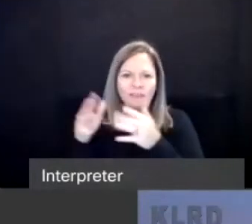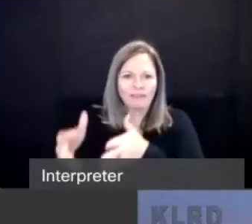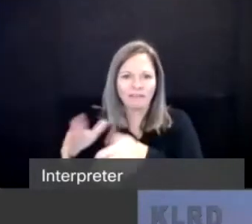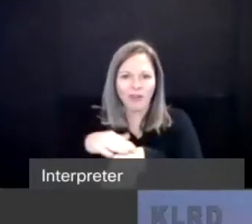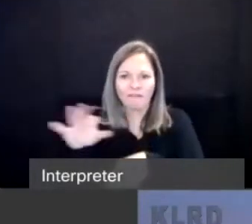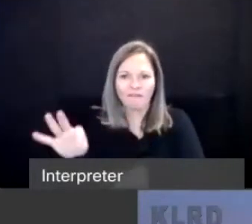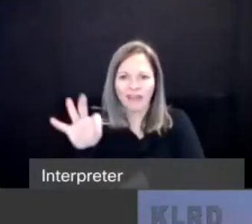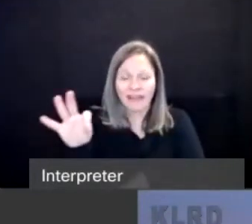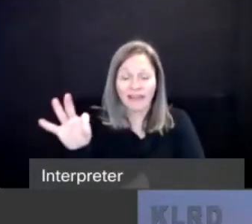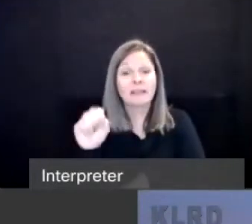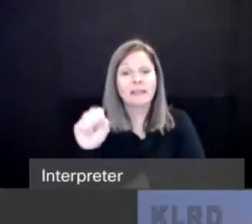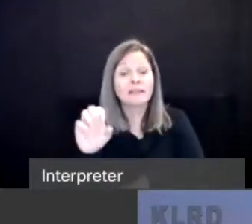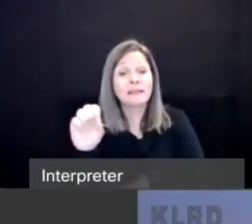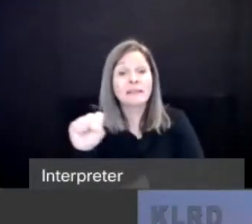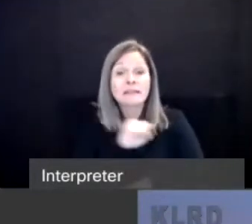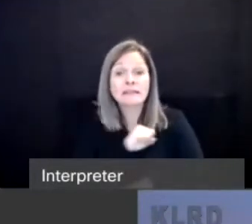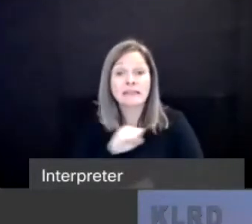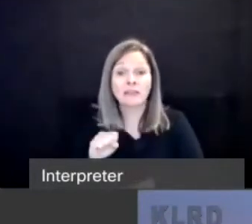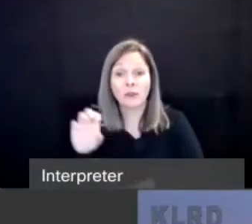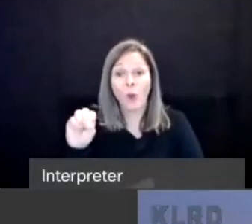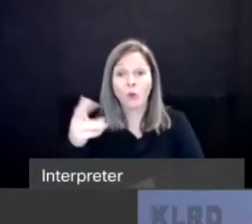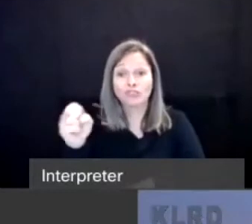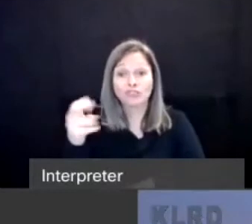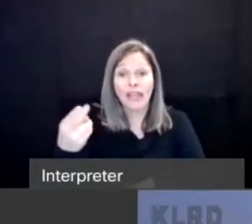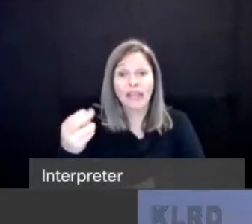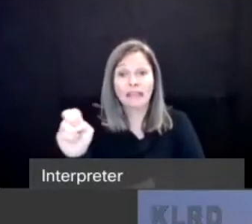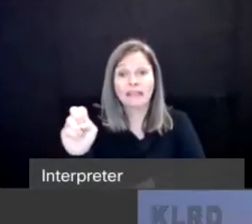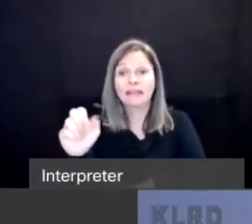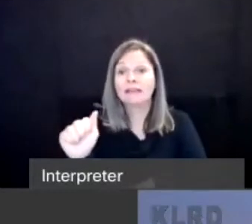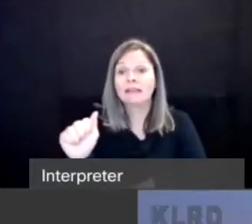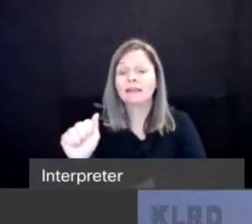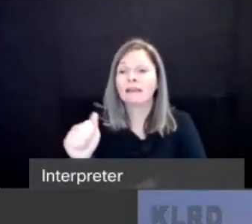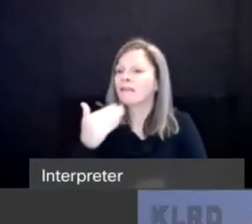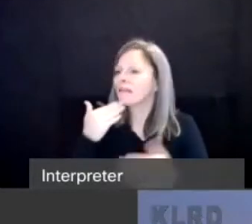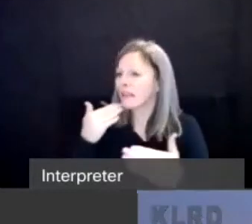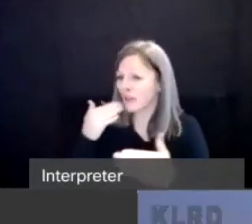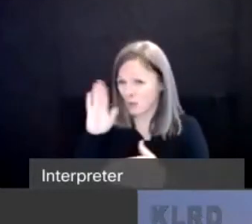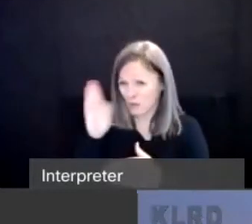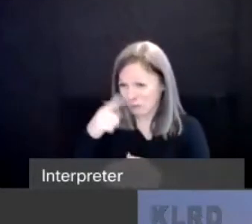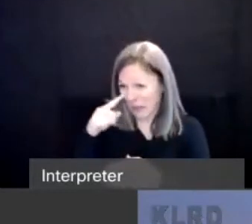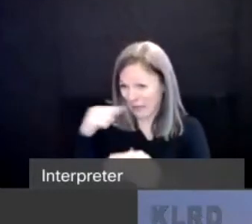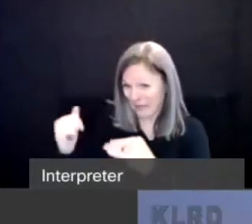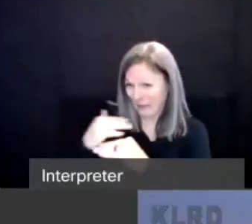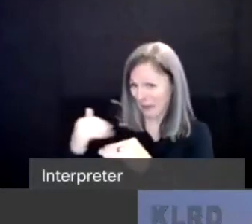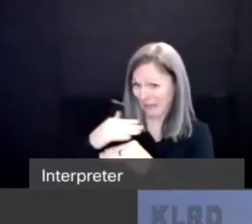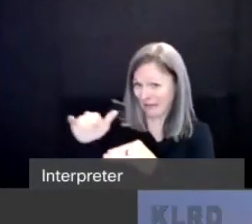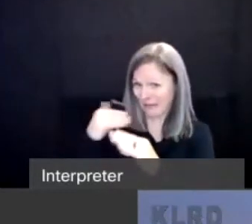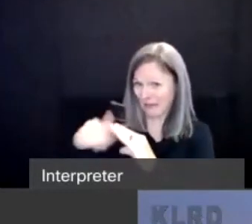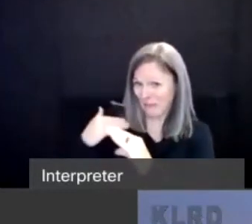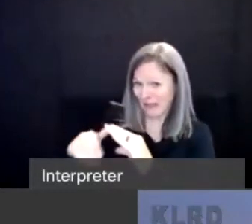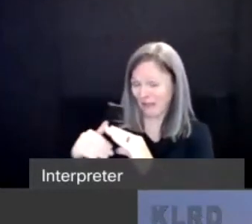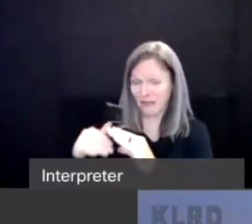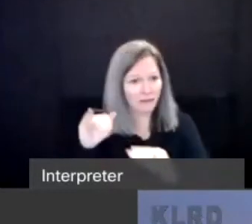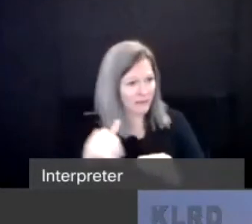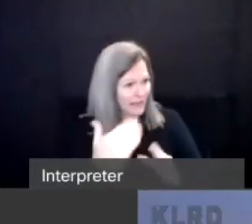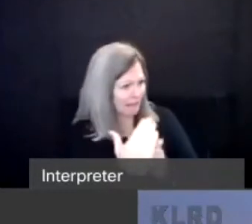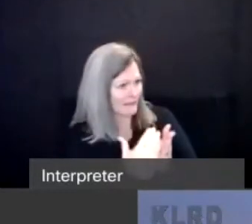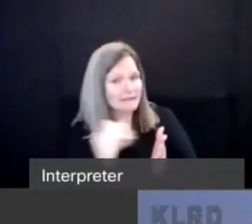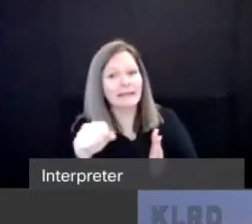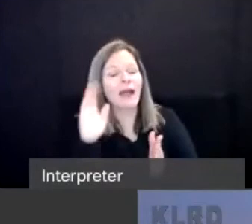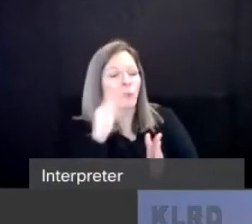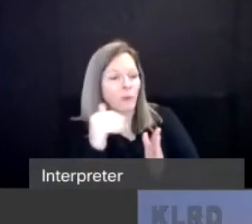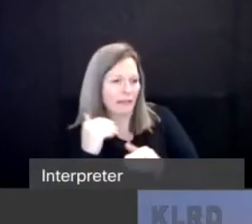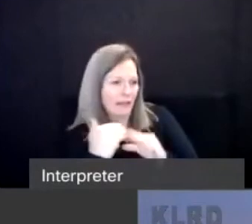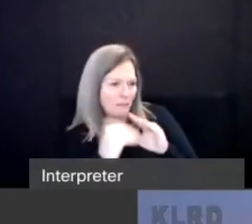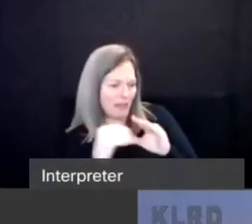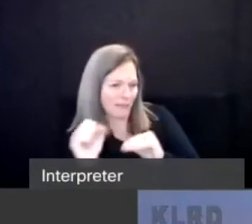Yes, Senator O'Shea. Thank you, Madam Chair. Would you be willing to email those as well? I'm sorry, that list? Yeah. Yes. Thank you. We will